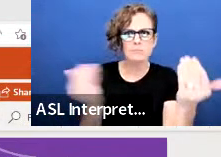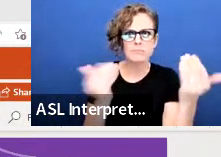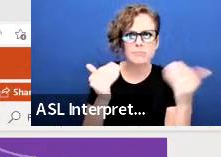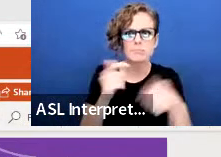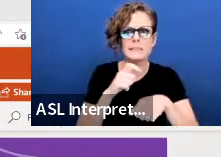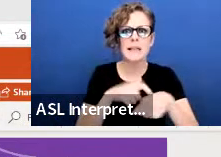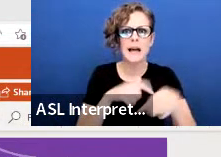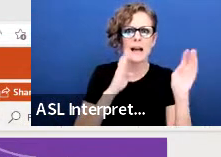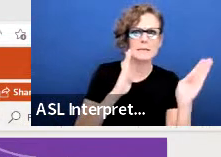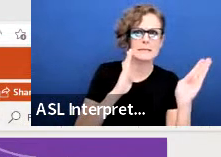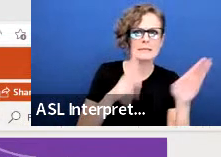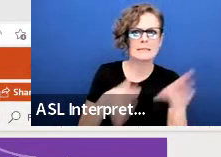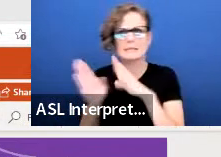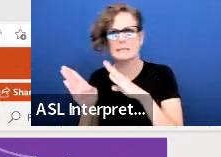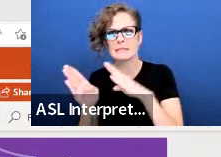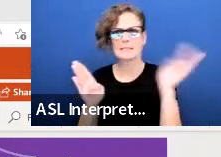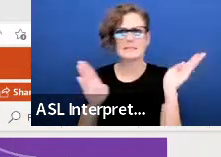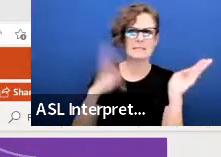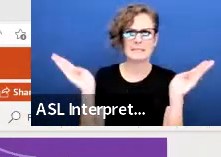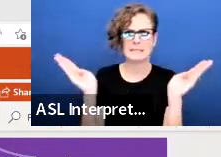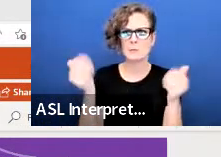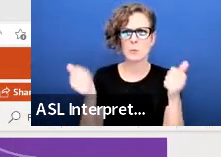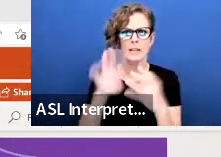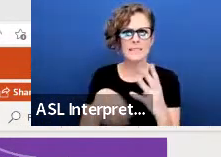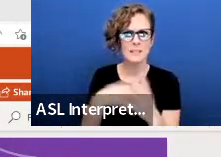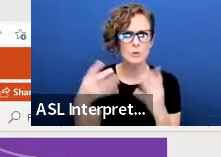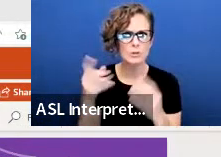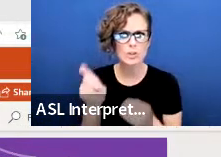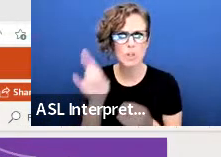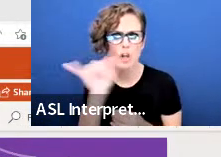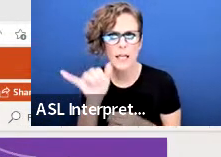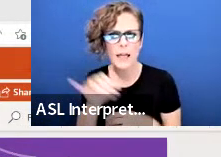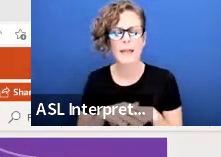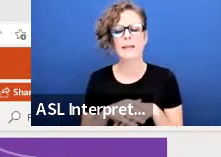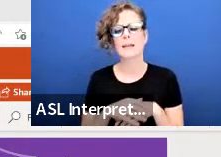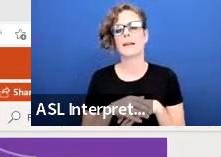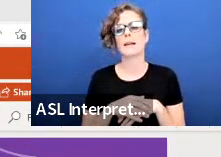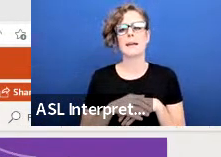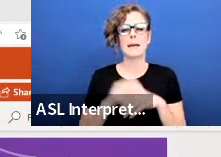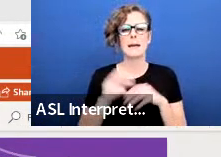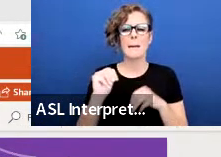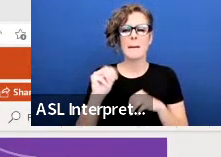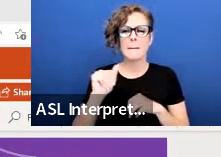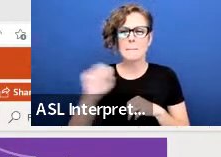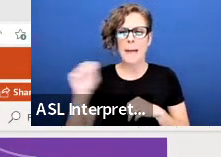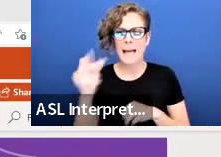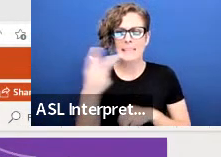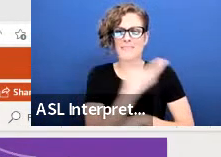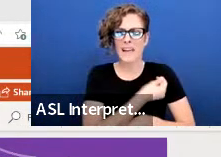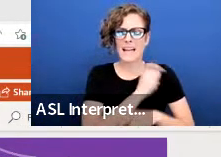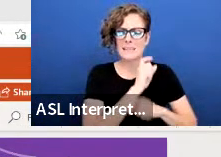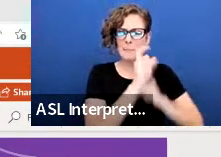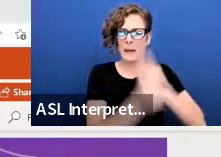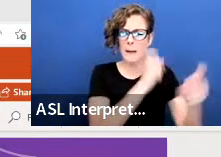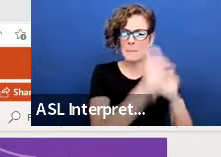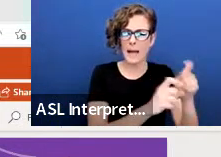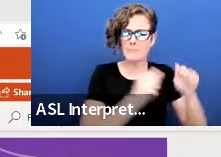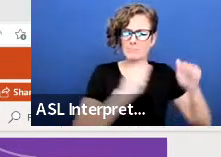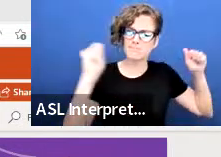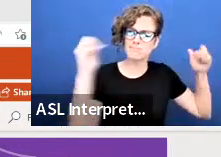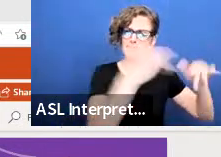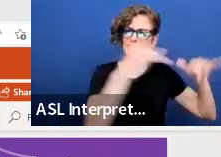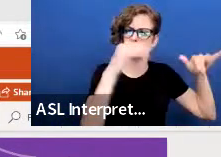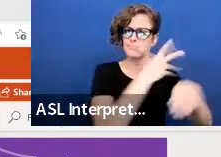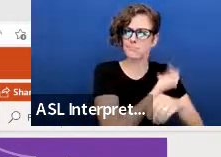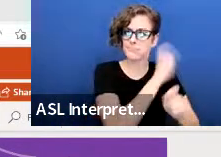should operate. The transition from the mass vax model to the community-based vaccination